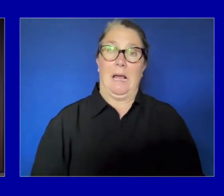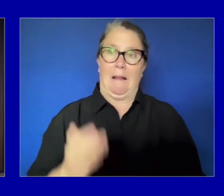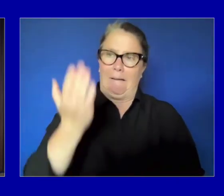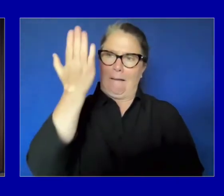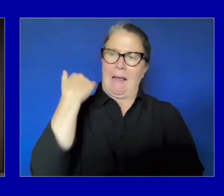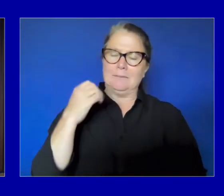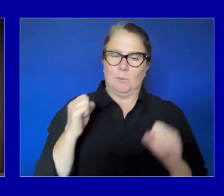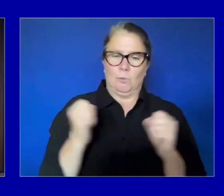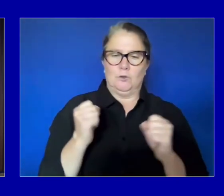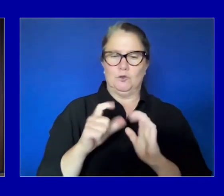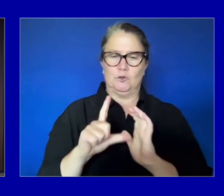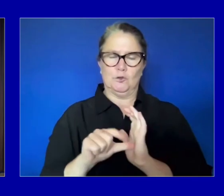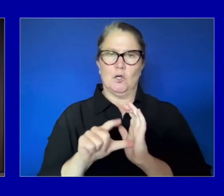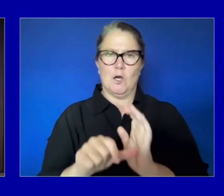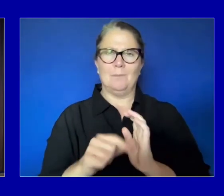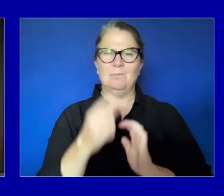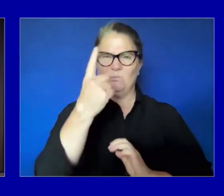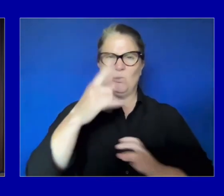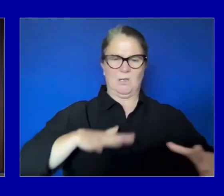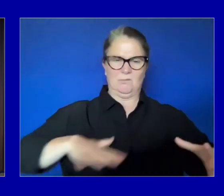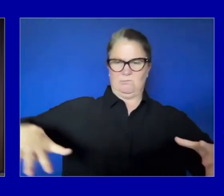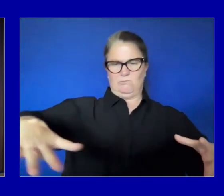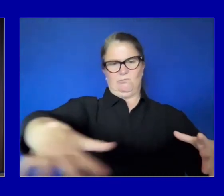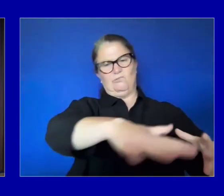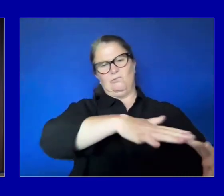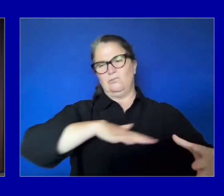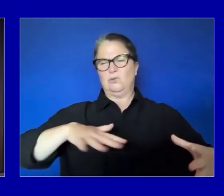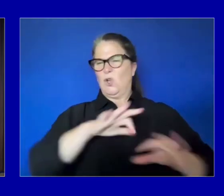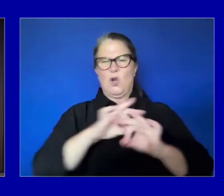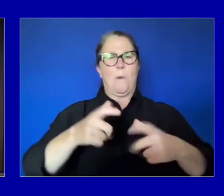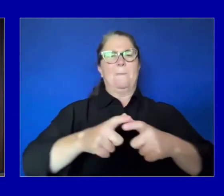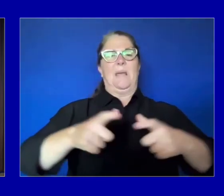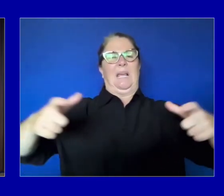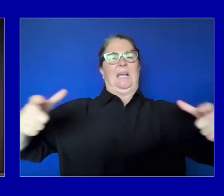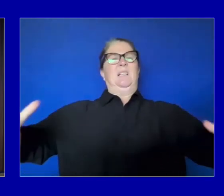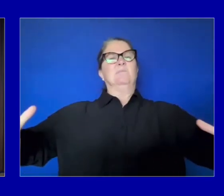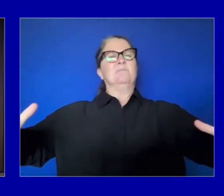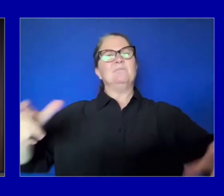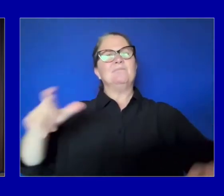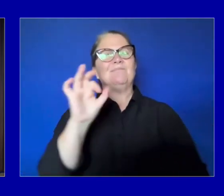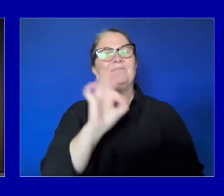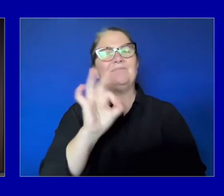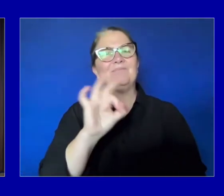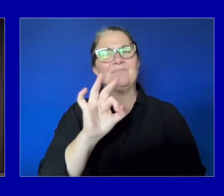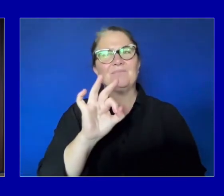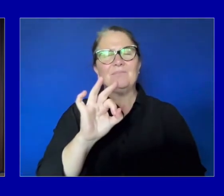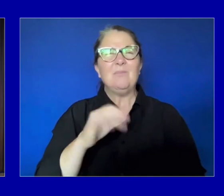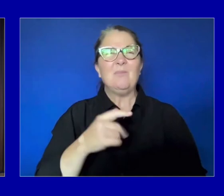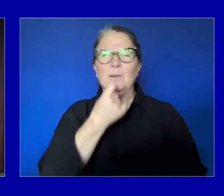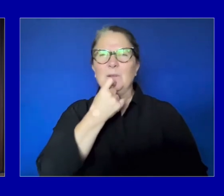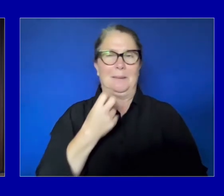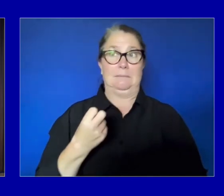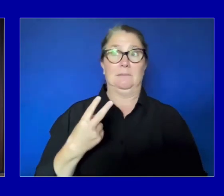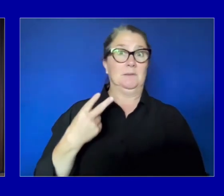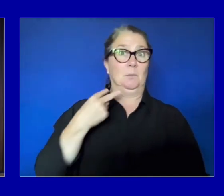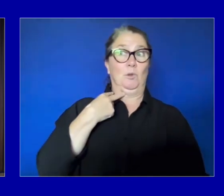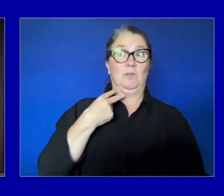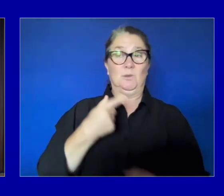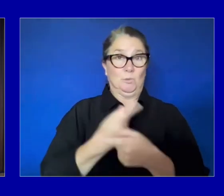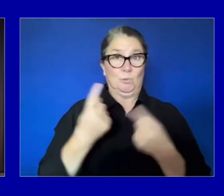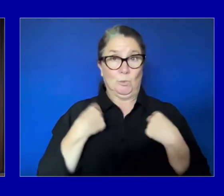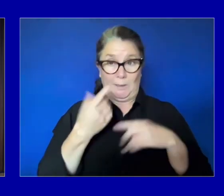which wasn't very big. We were a little bit disappointed because we're, you know, we're still new to using this method.